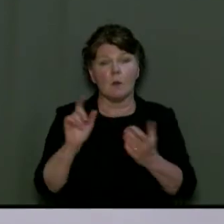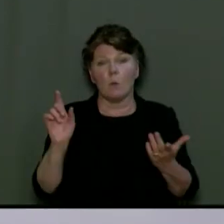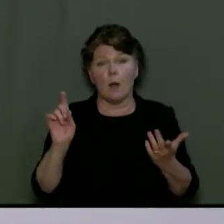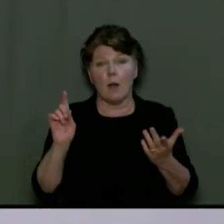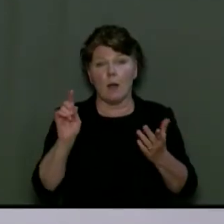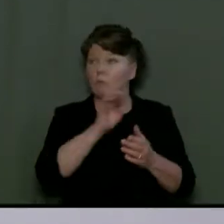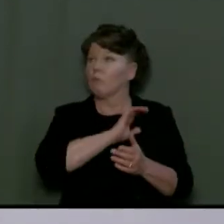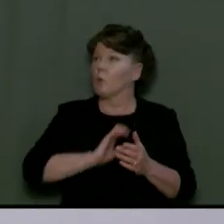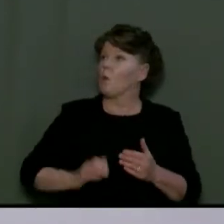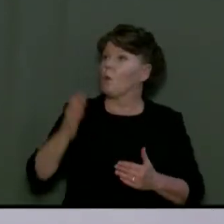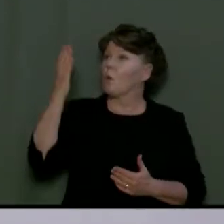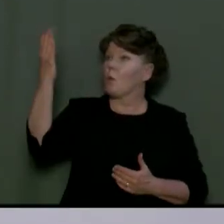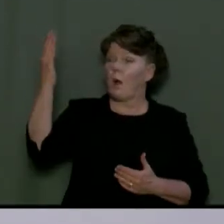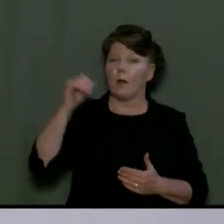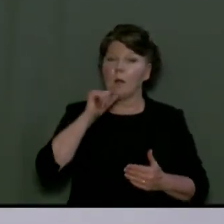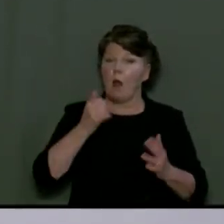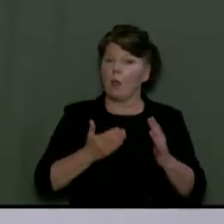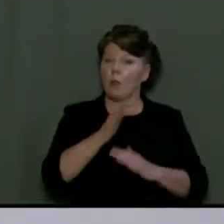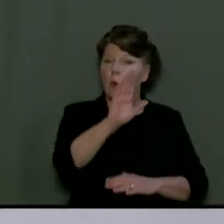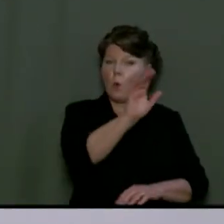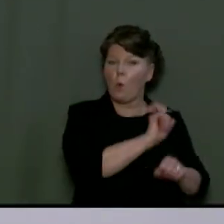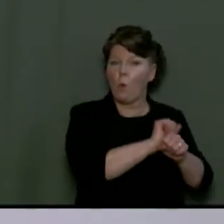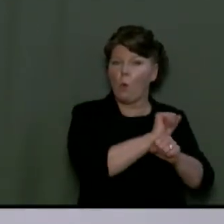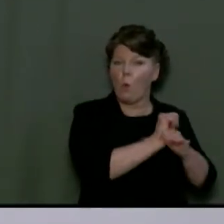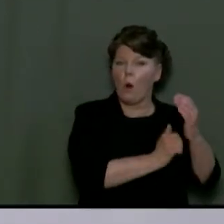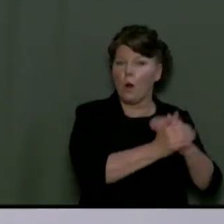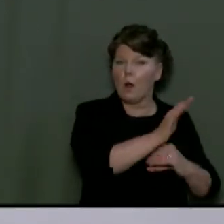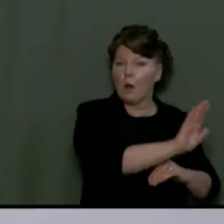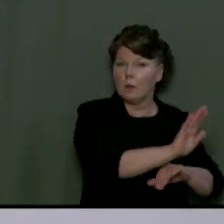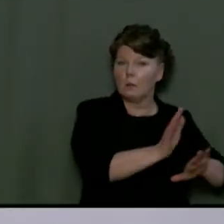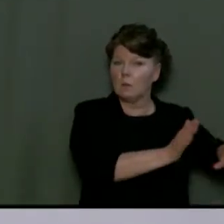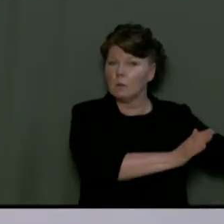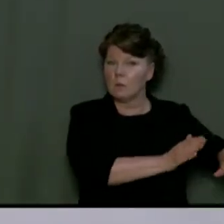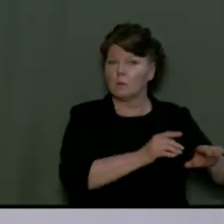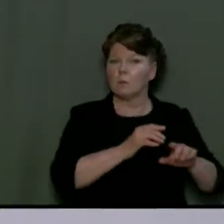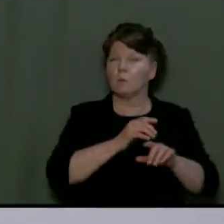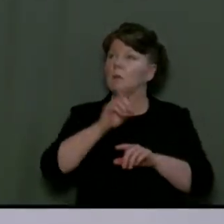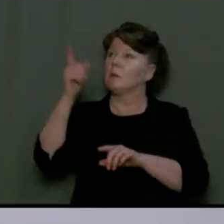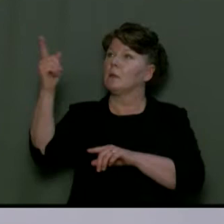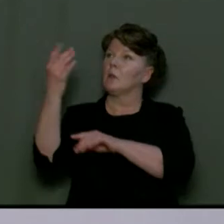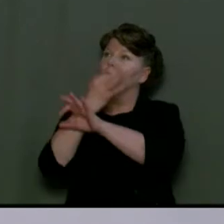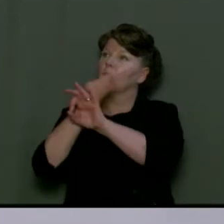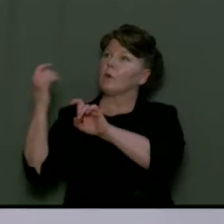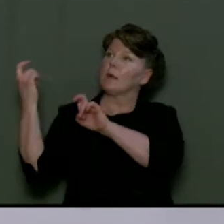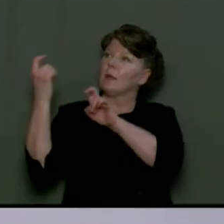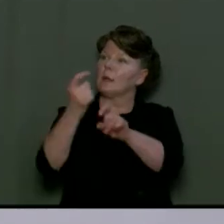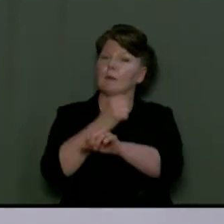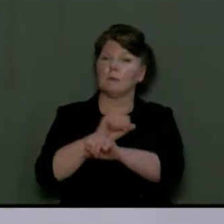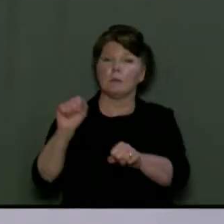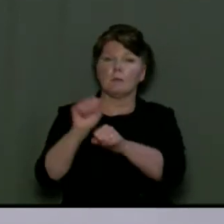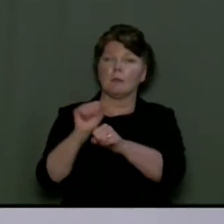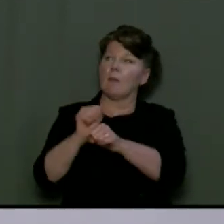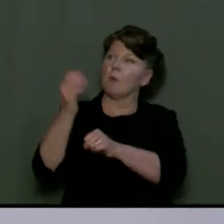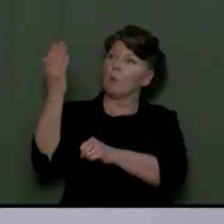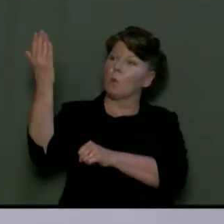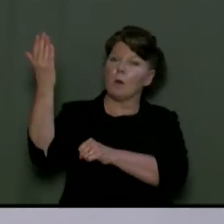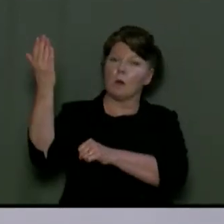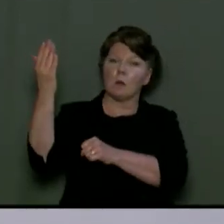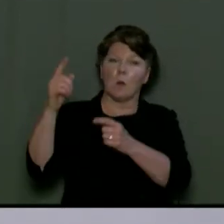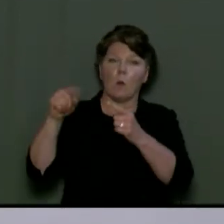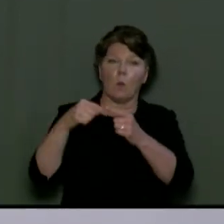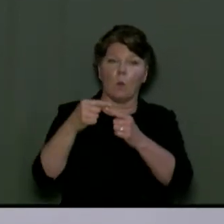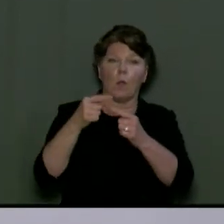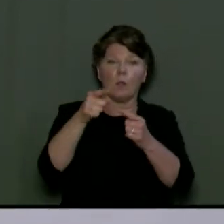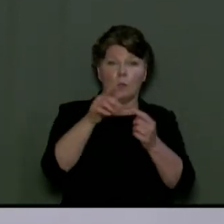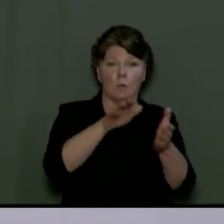Christ, not by the works of your hands, but by the free gift of salvation. That when you die,